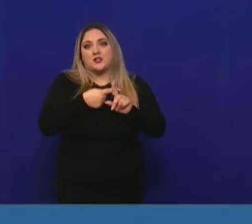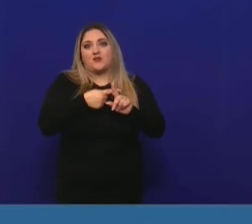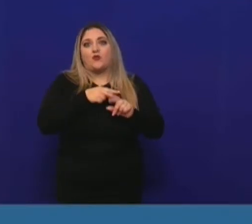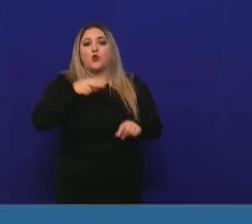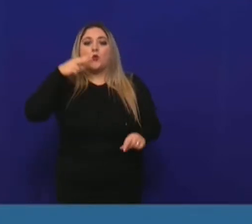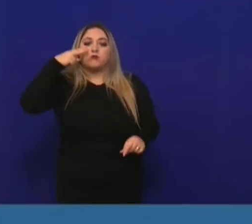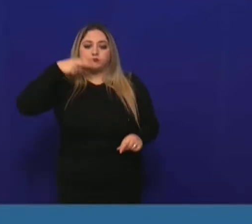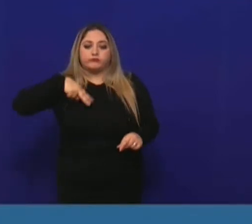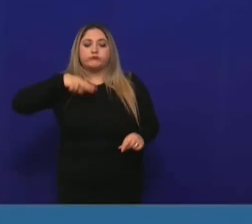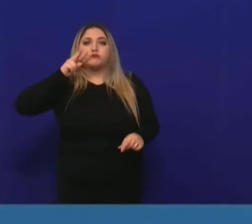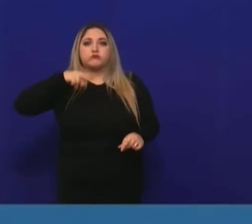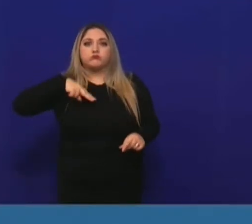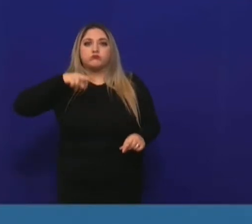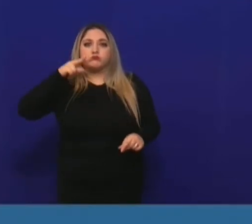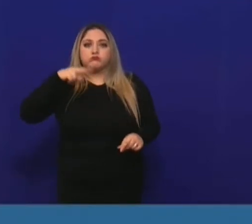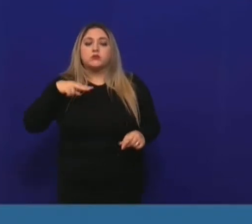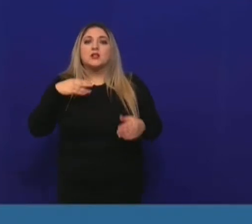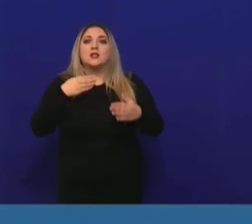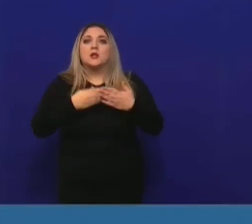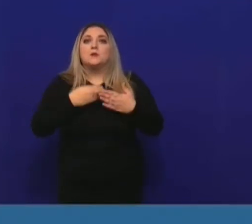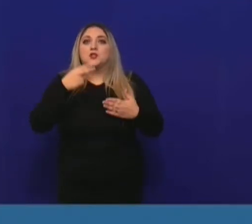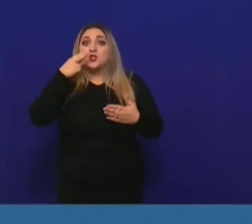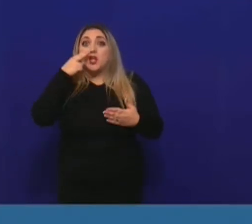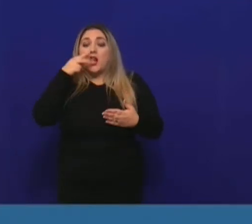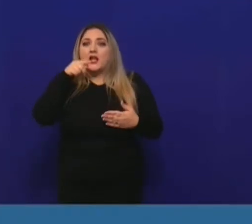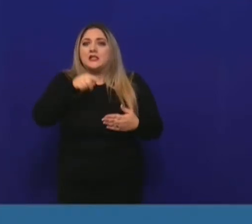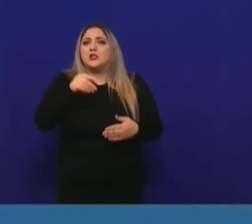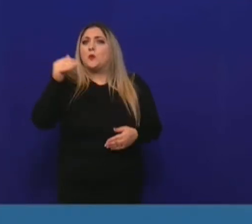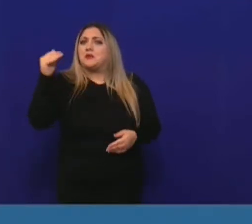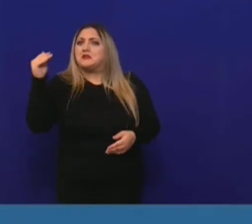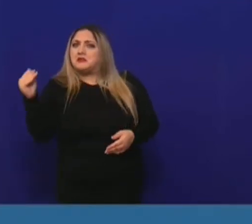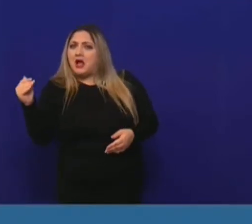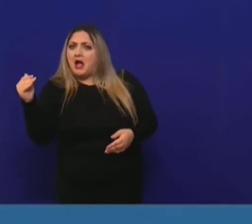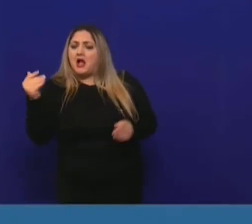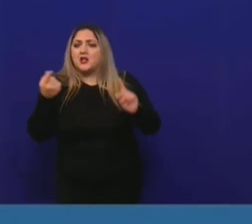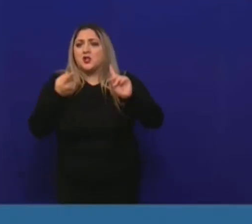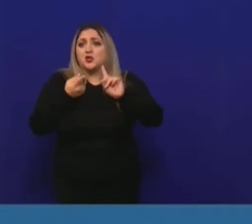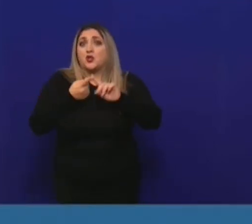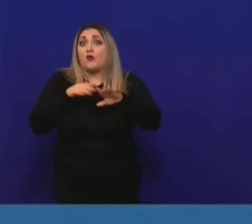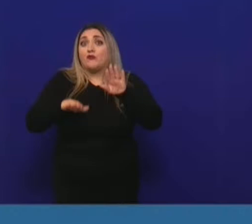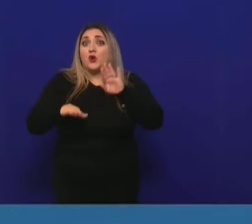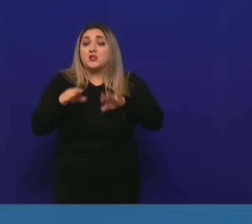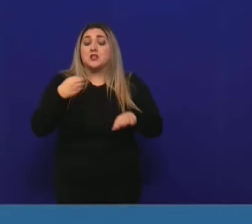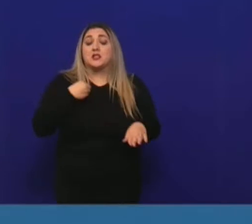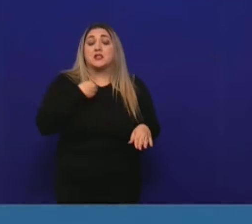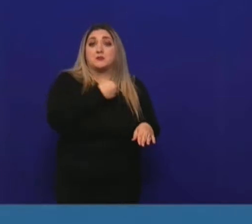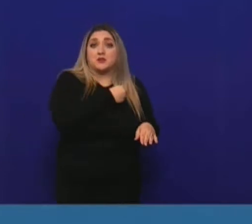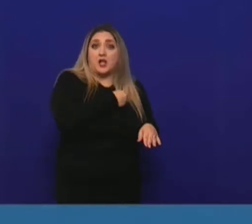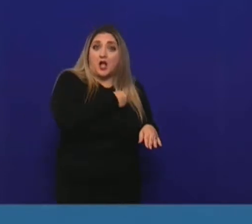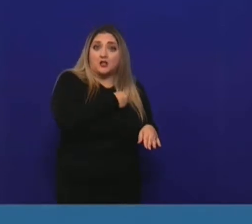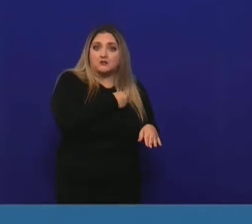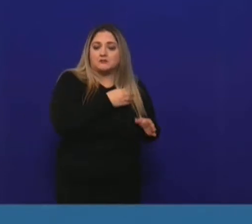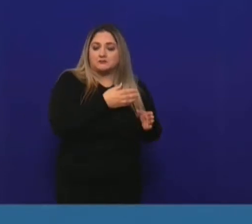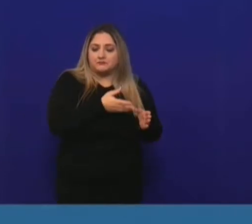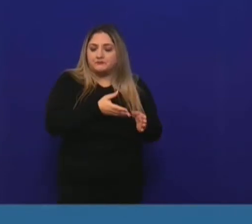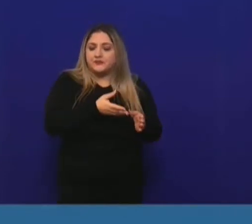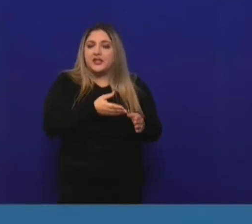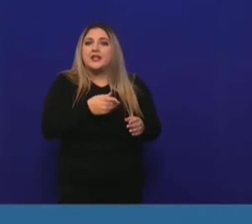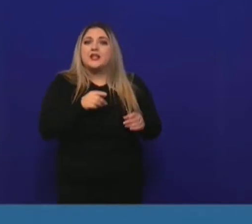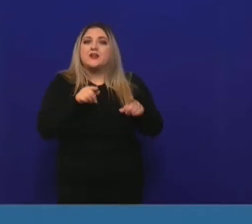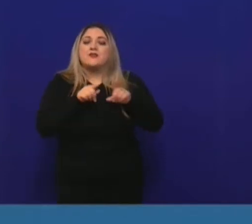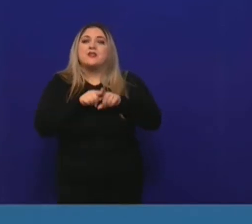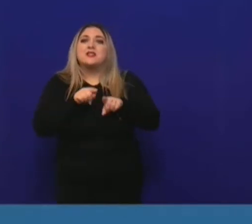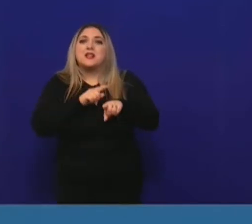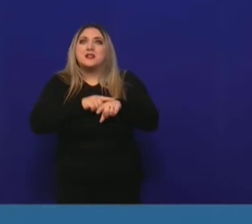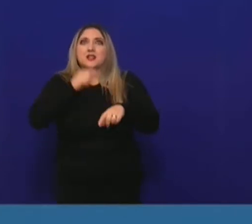assessment ħanaraw jekk intom u se toqgħodu d-dar jew inkella bżonn iżommukom l-isptar. F'dak il-perjodu aħsbu